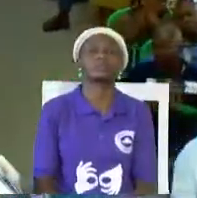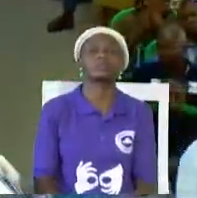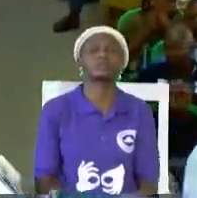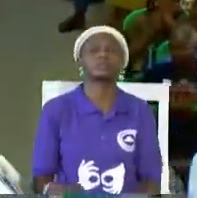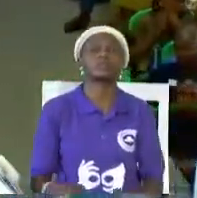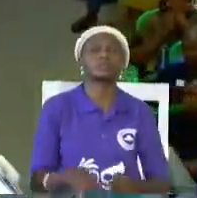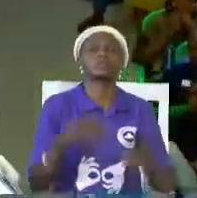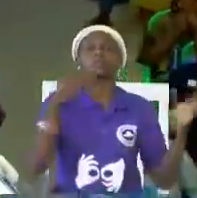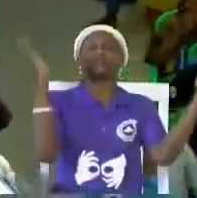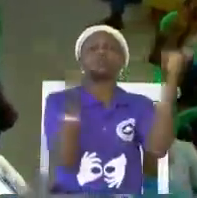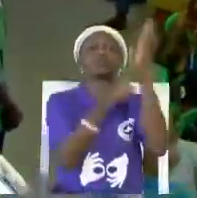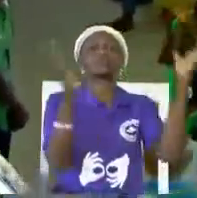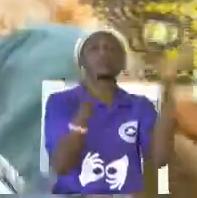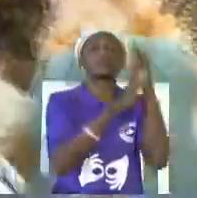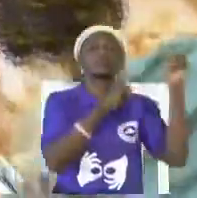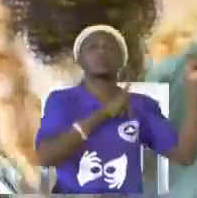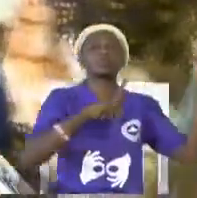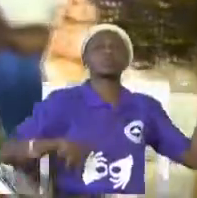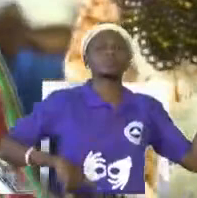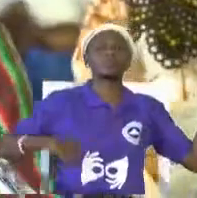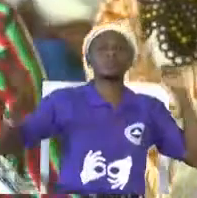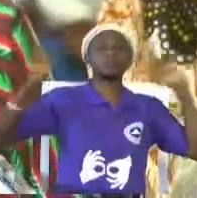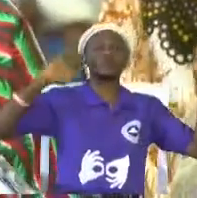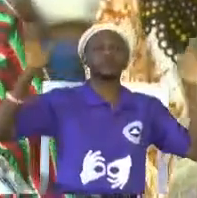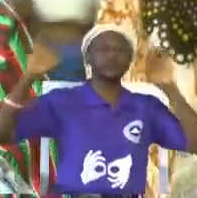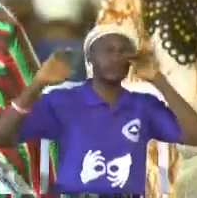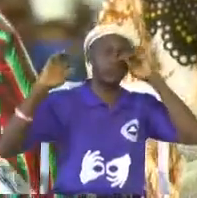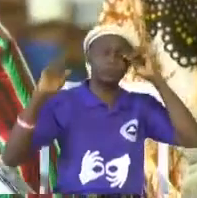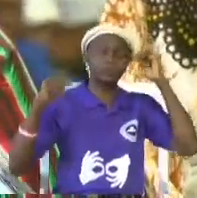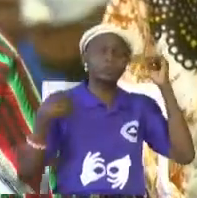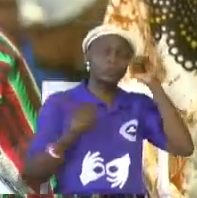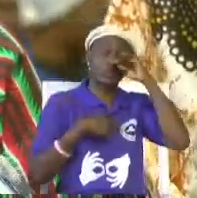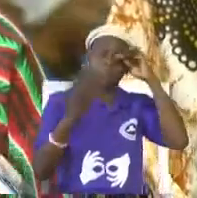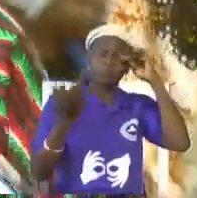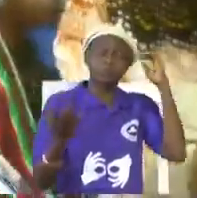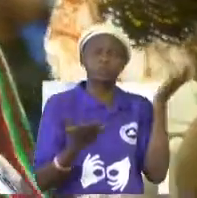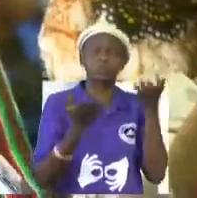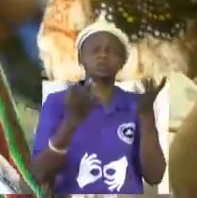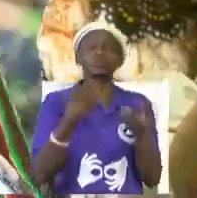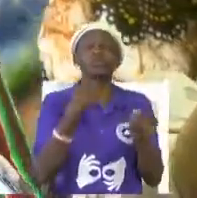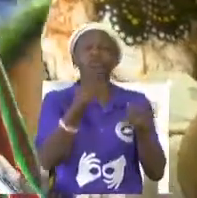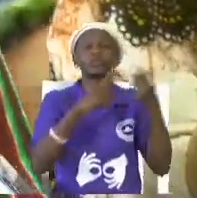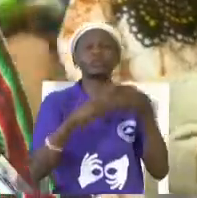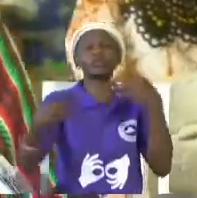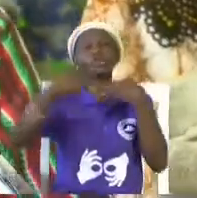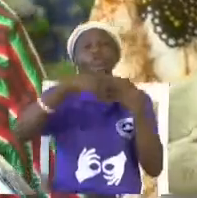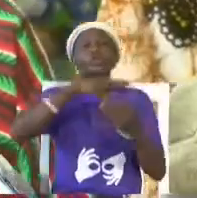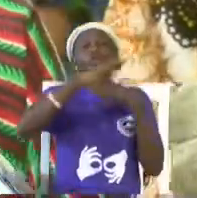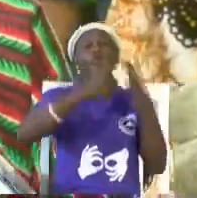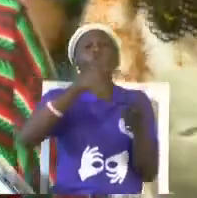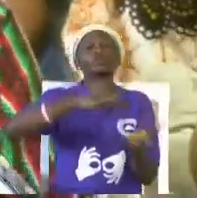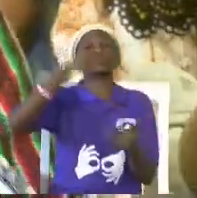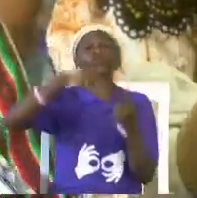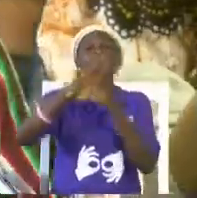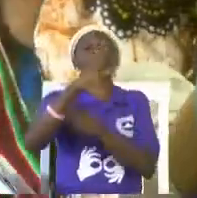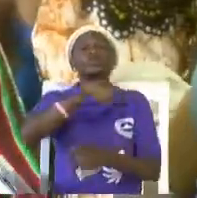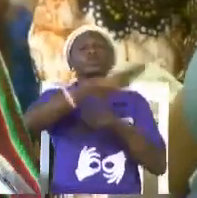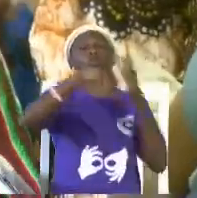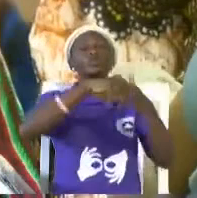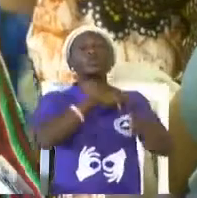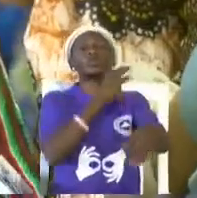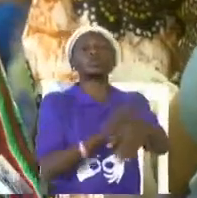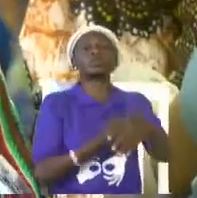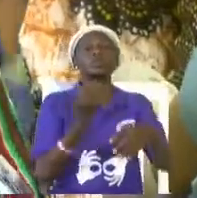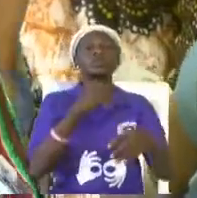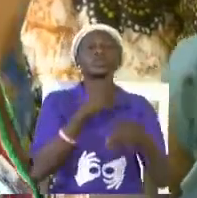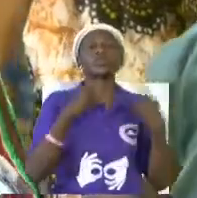Praise the Lord! We have come to return all the glory to God Almighty. We are Deacon